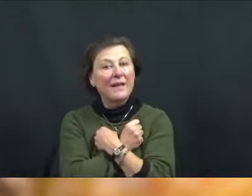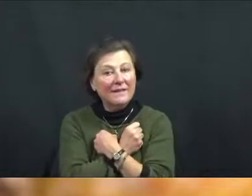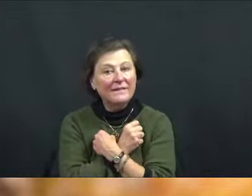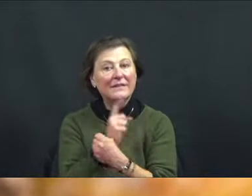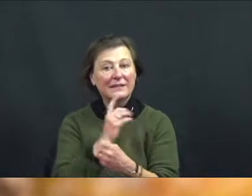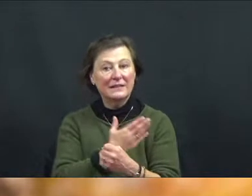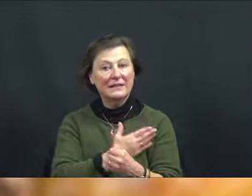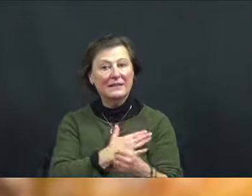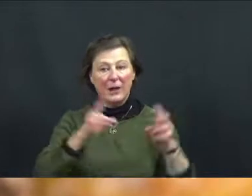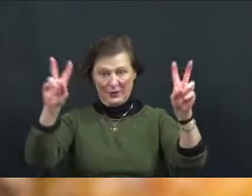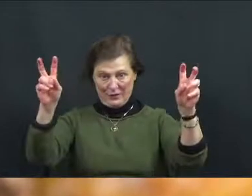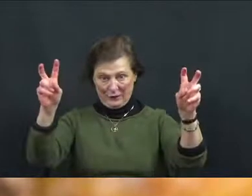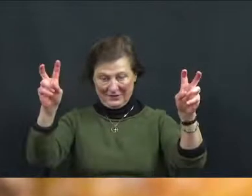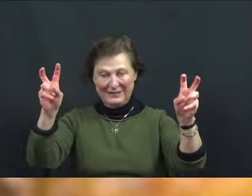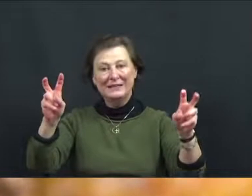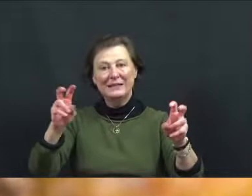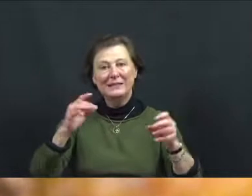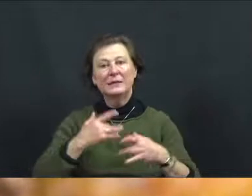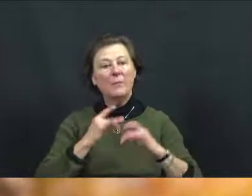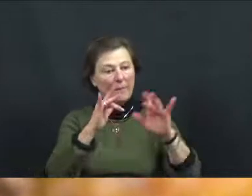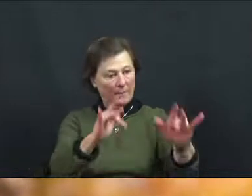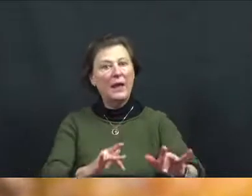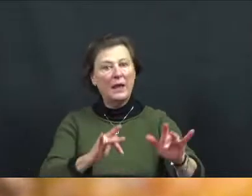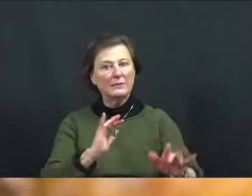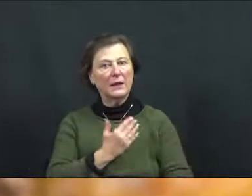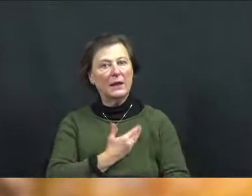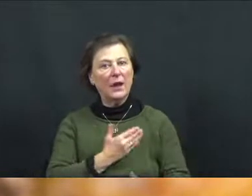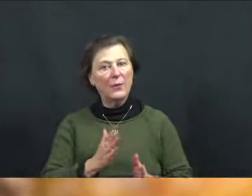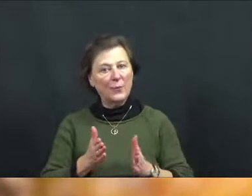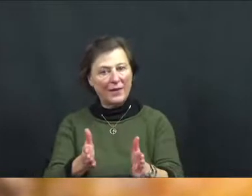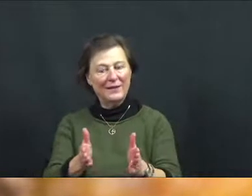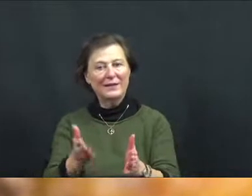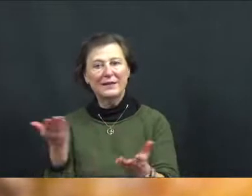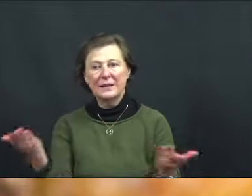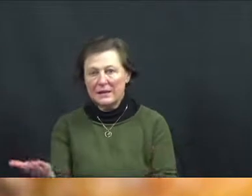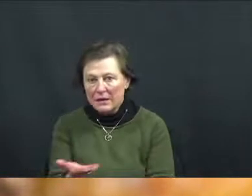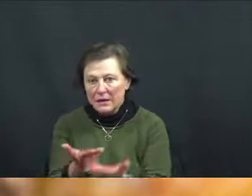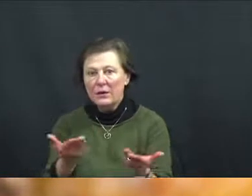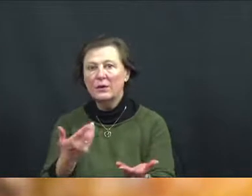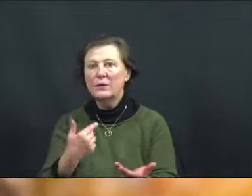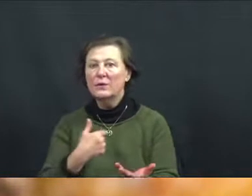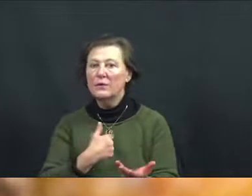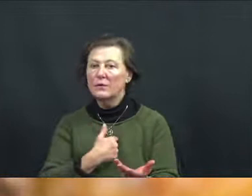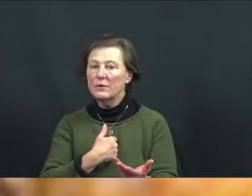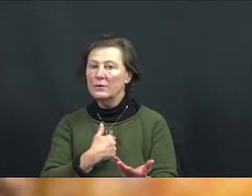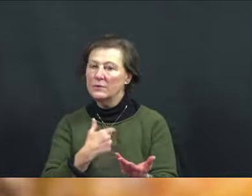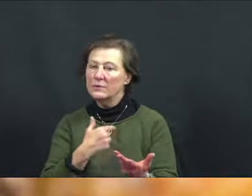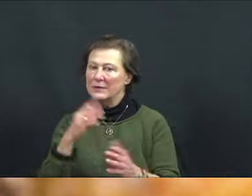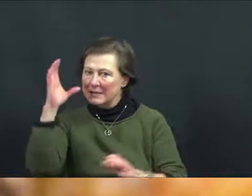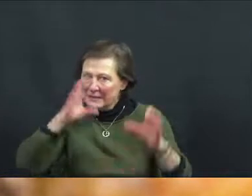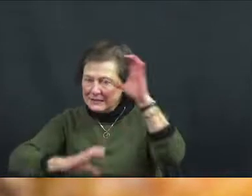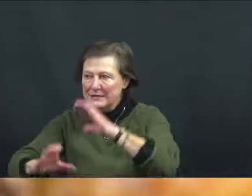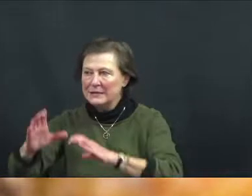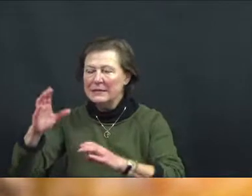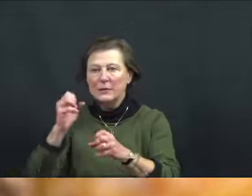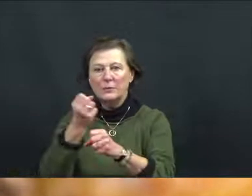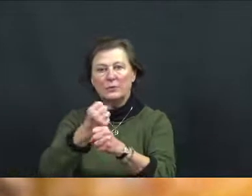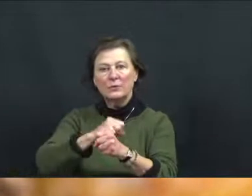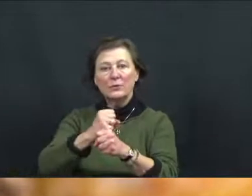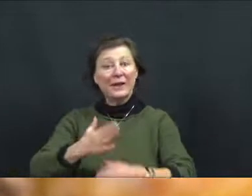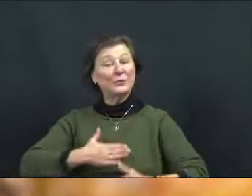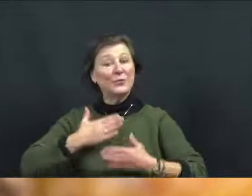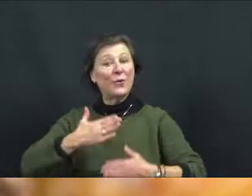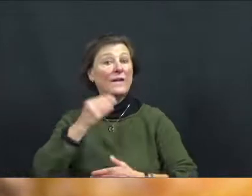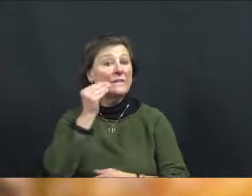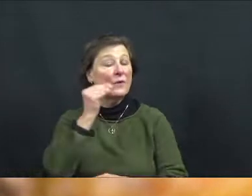Love is our doctrine, compassion is our way. Here we seek to create a joyful